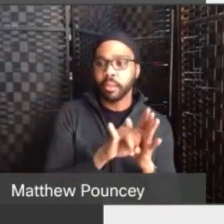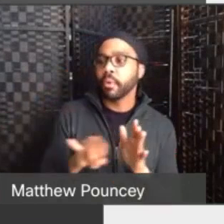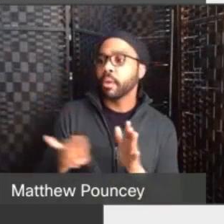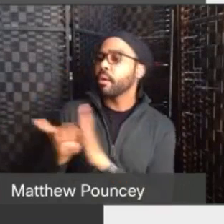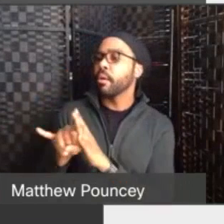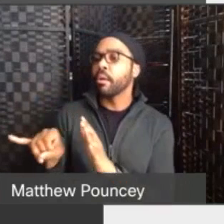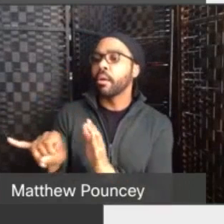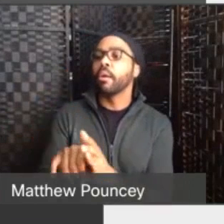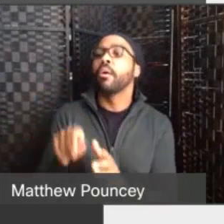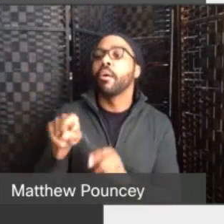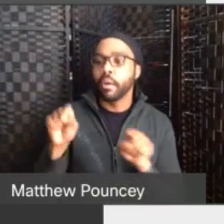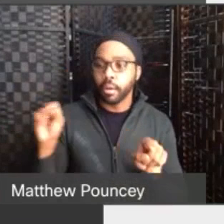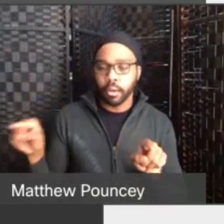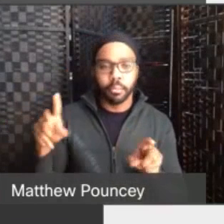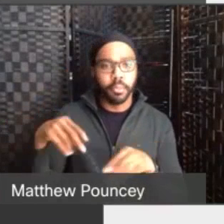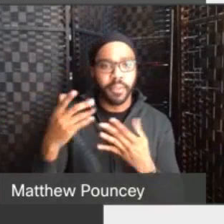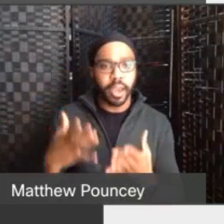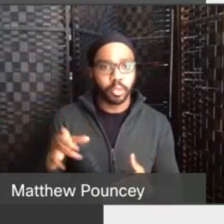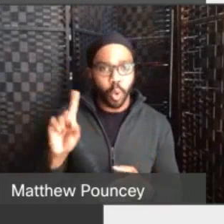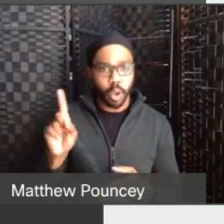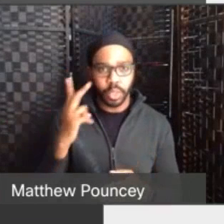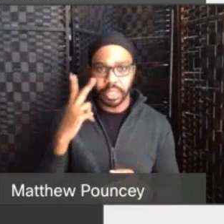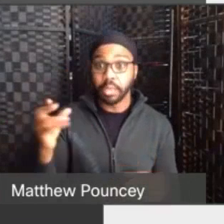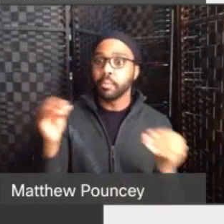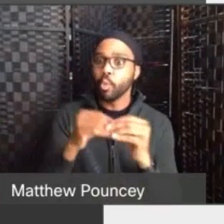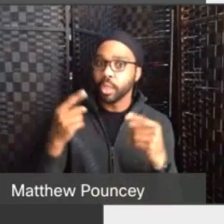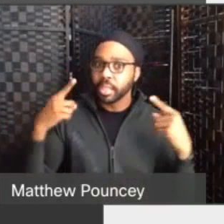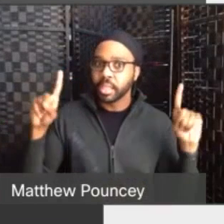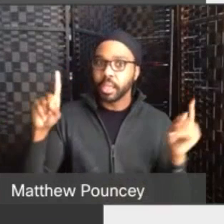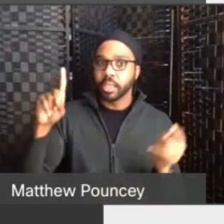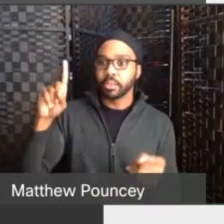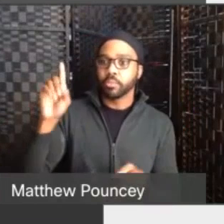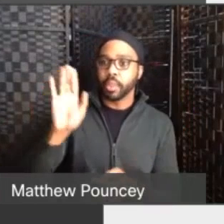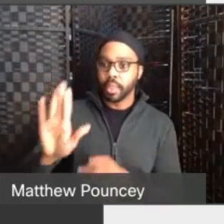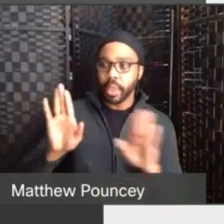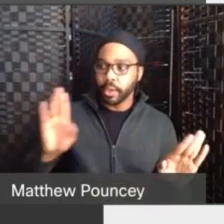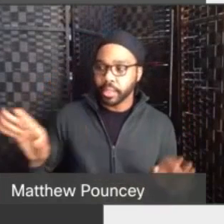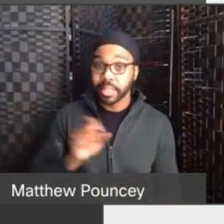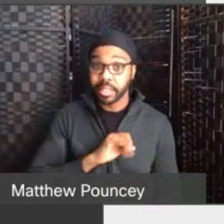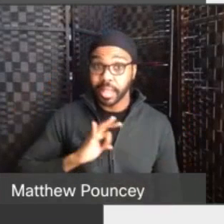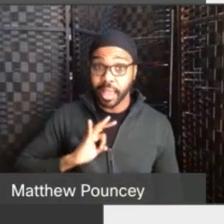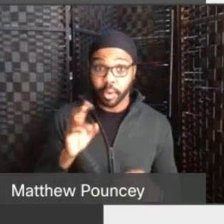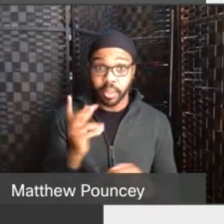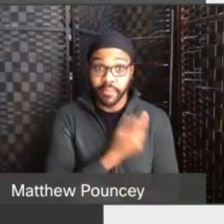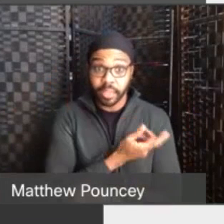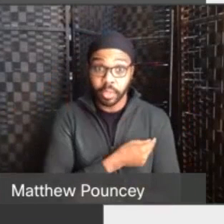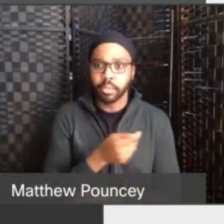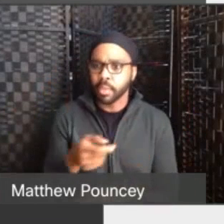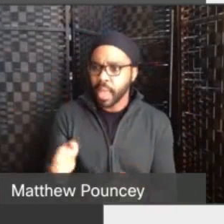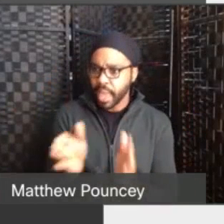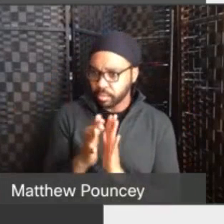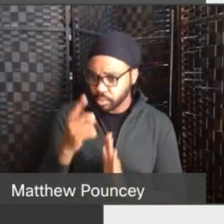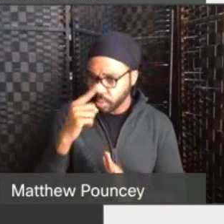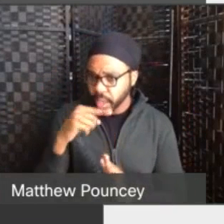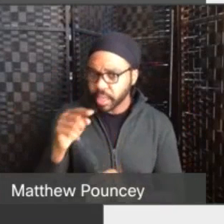where there's been more success with their staff getting vaccinated, it would be very helpful to then ask them to share